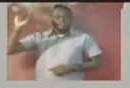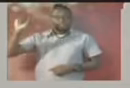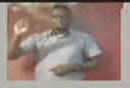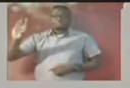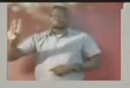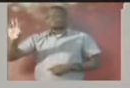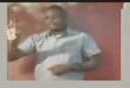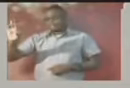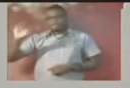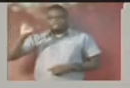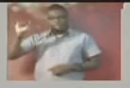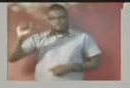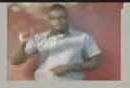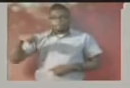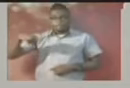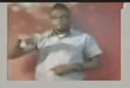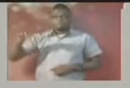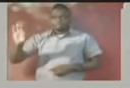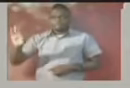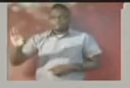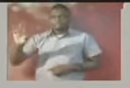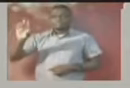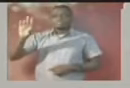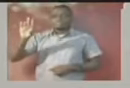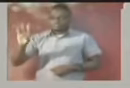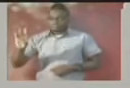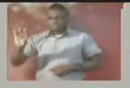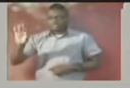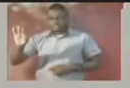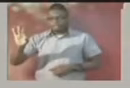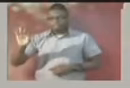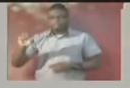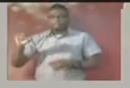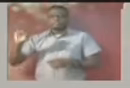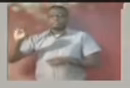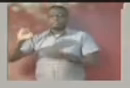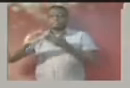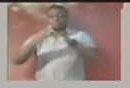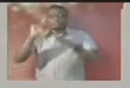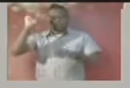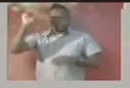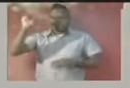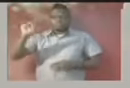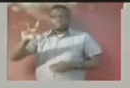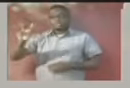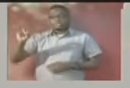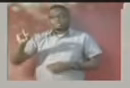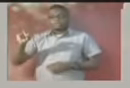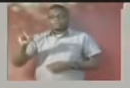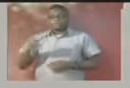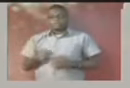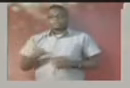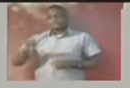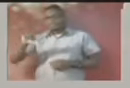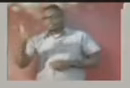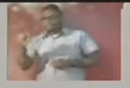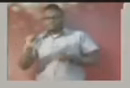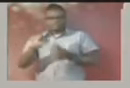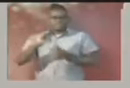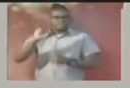New Point Fortin Hospital, 79, Scarborough Regional Hospital at the Fort, 30, and Scarborough General Hospital, Signal Hill,